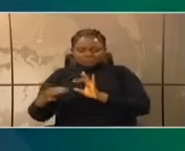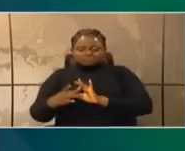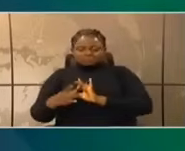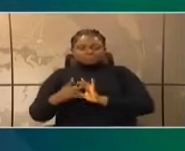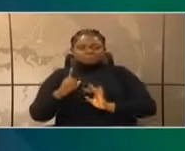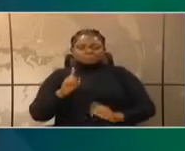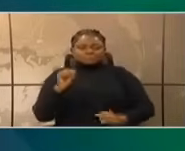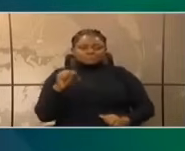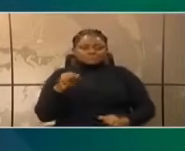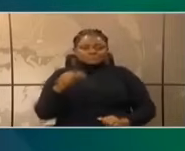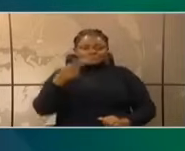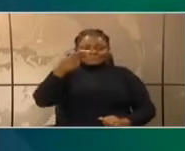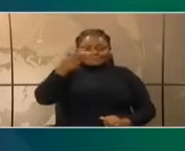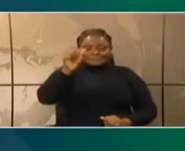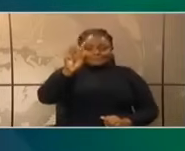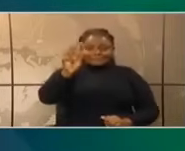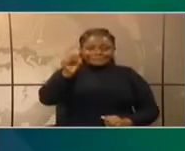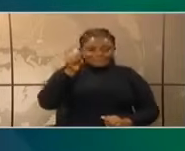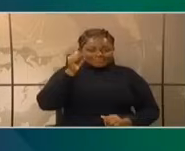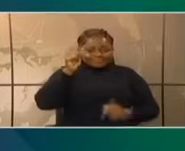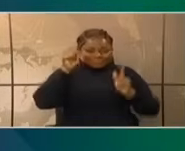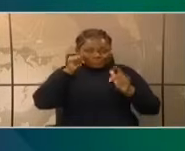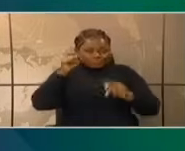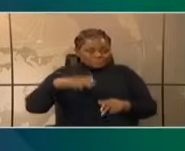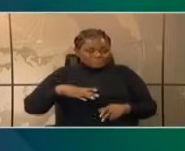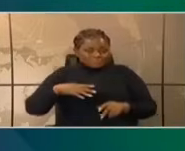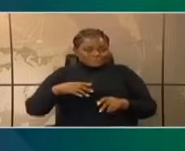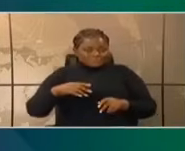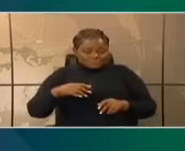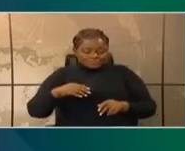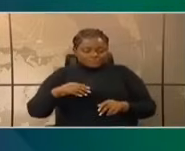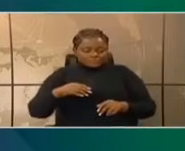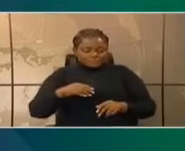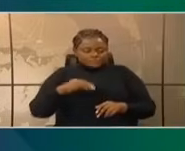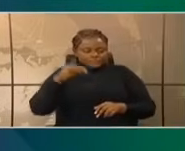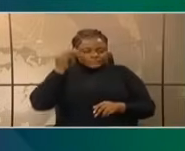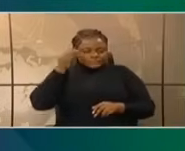How are Kumsi? Kumsi ne Yame Papa Nuya Ketwa?